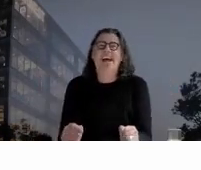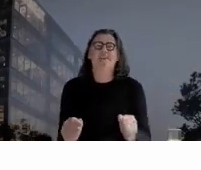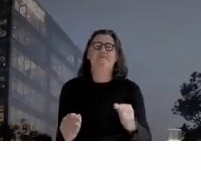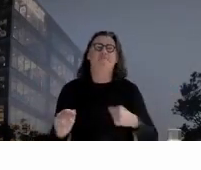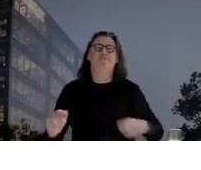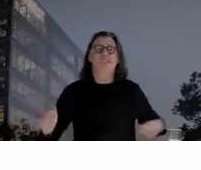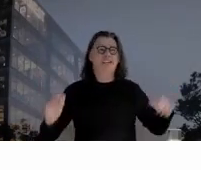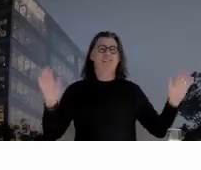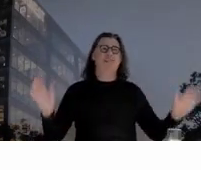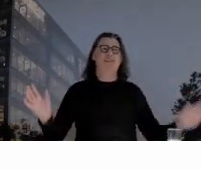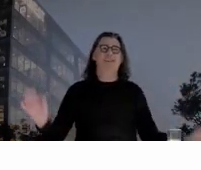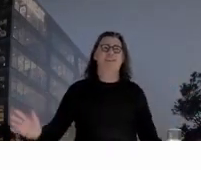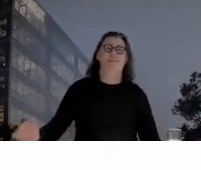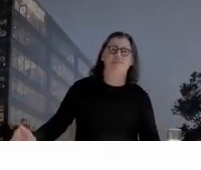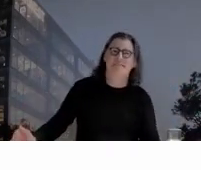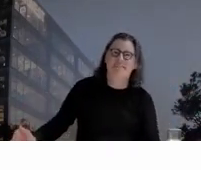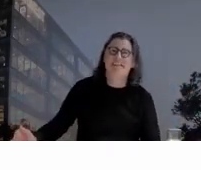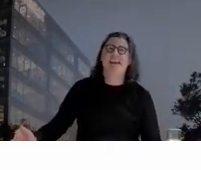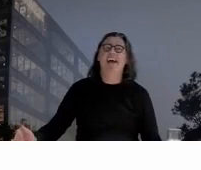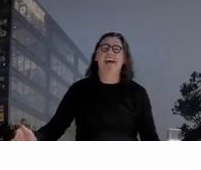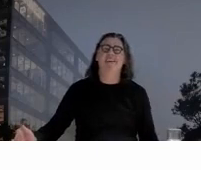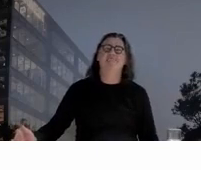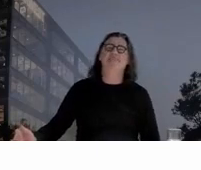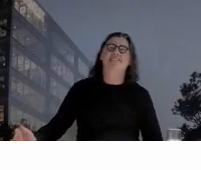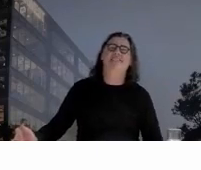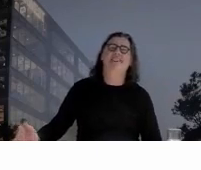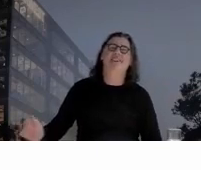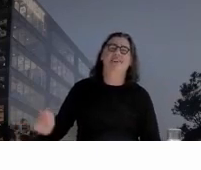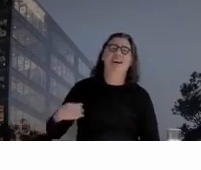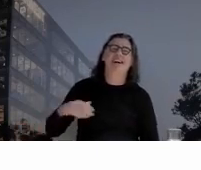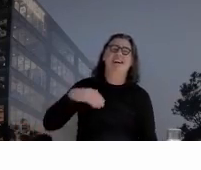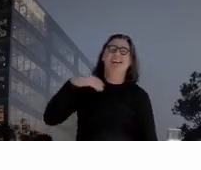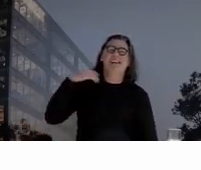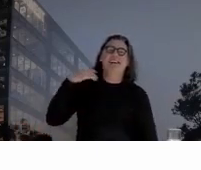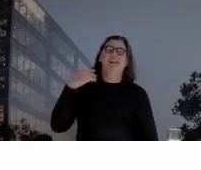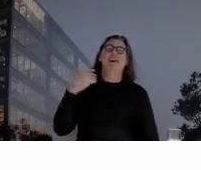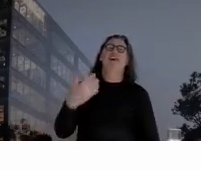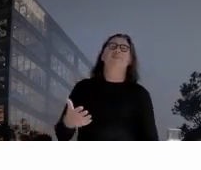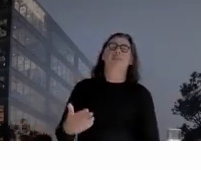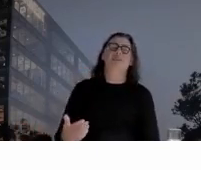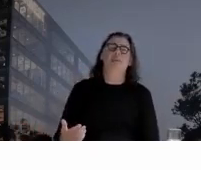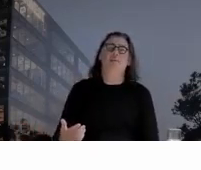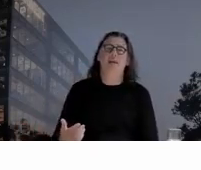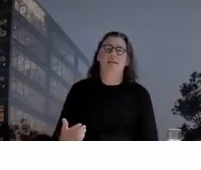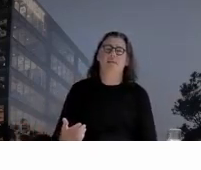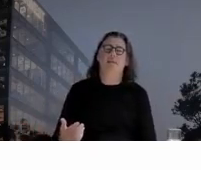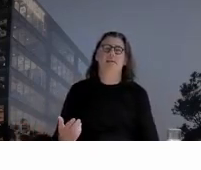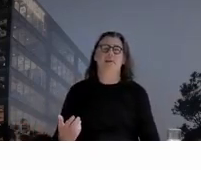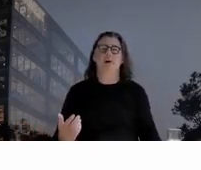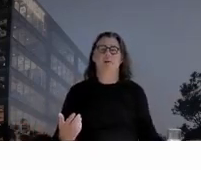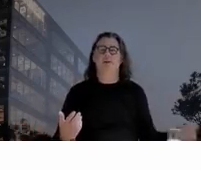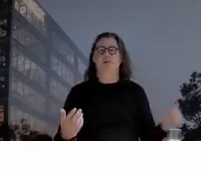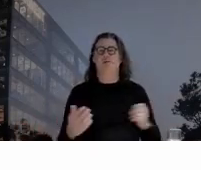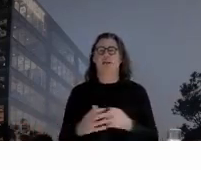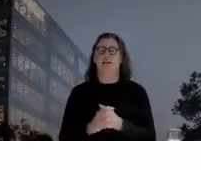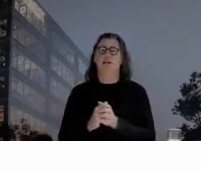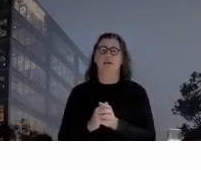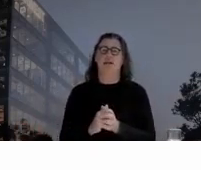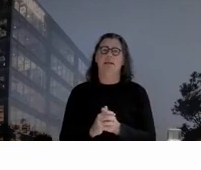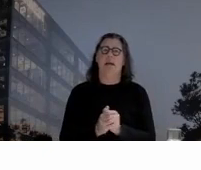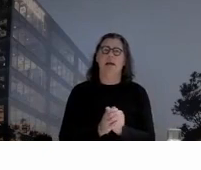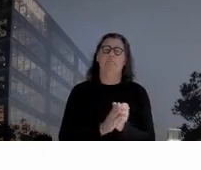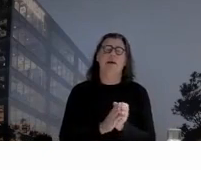Didn't touch anything, I promise. 100% cement replacement in the concrete, which is